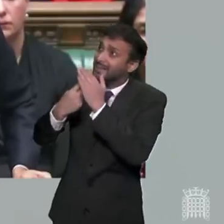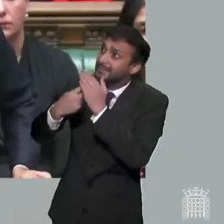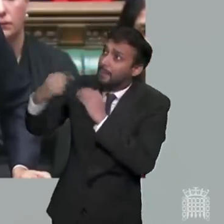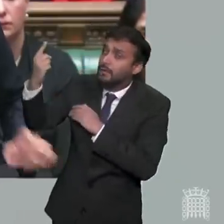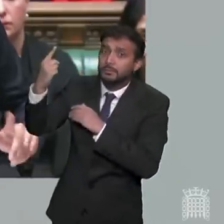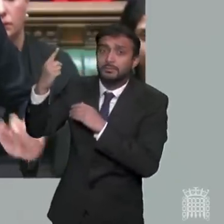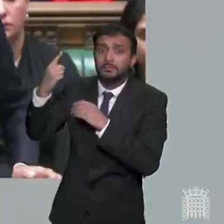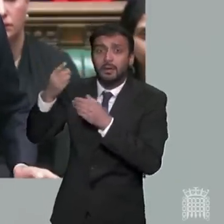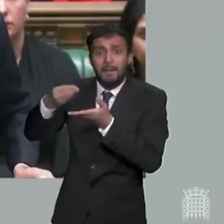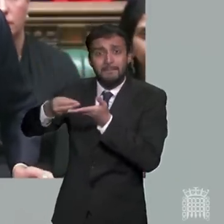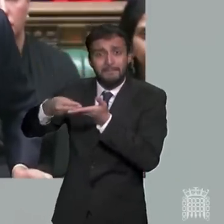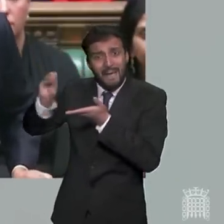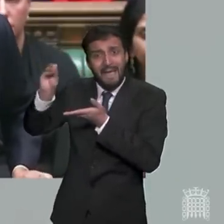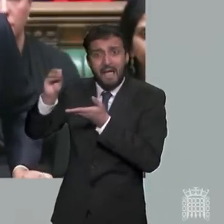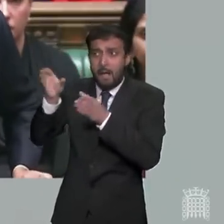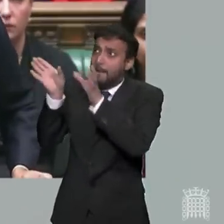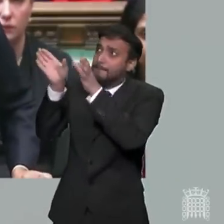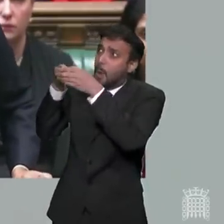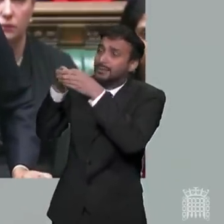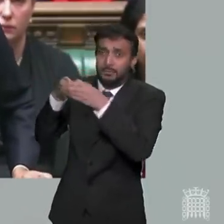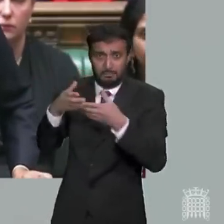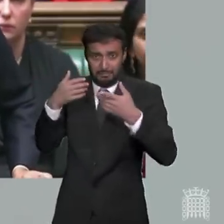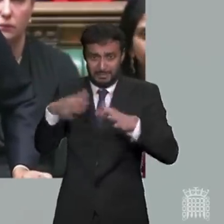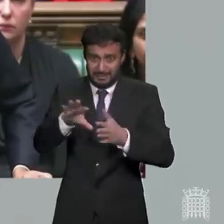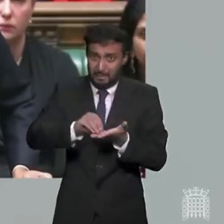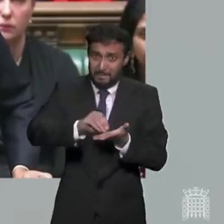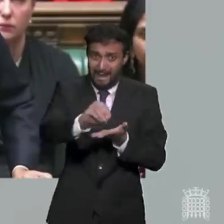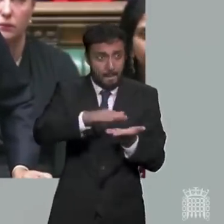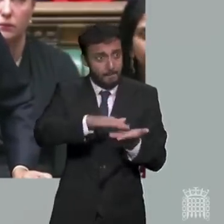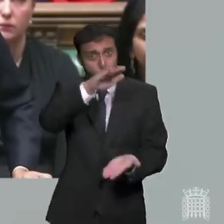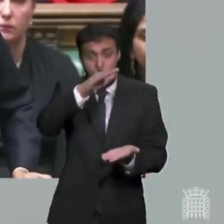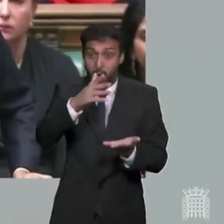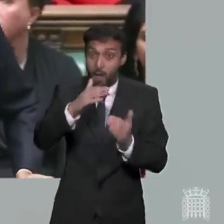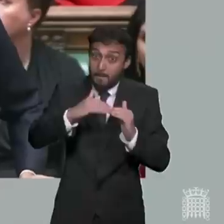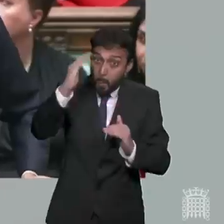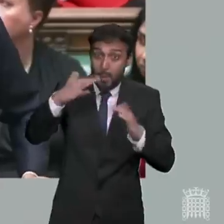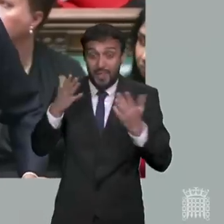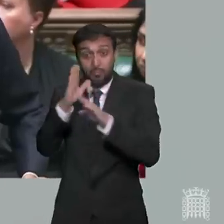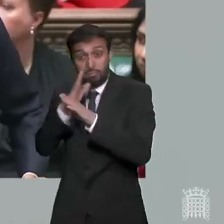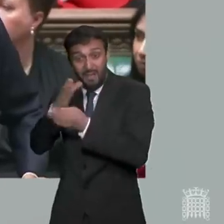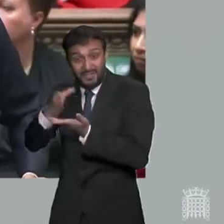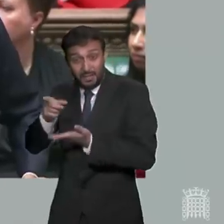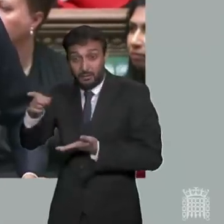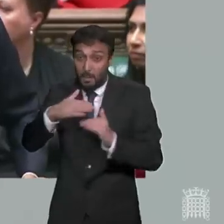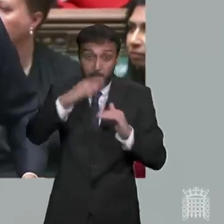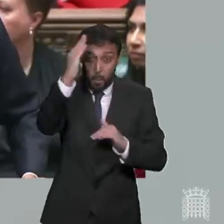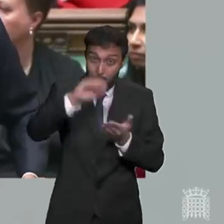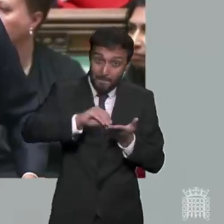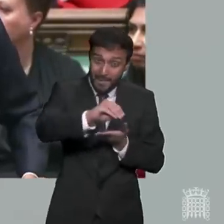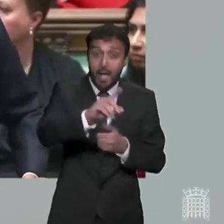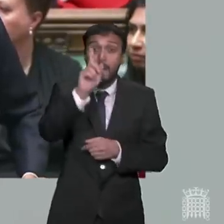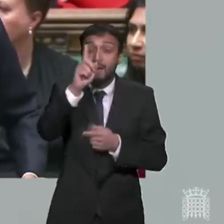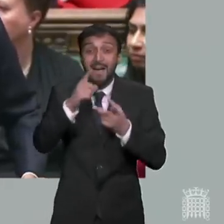giving pay rises, in many cases, higher than the private sector. But if the union leaders to continue to be